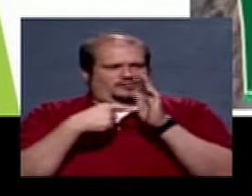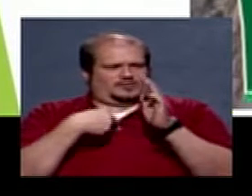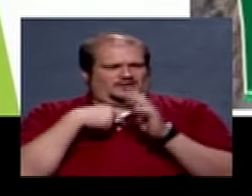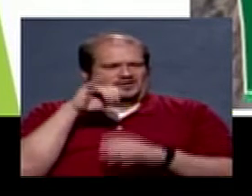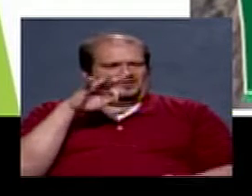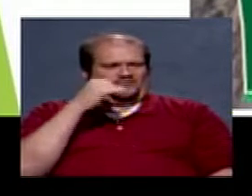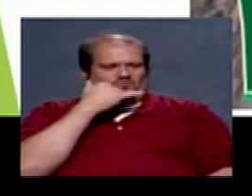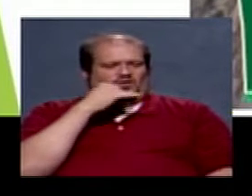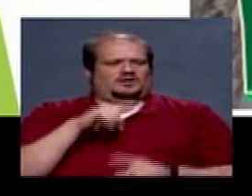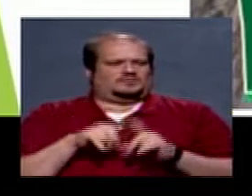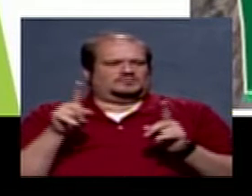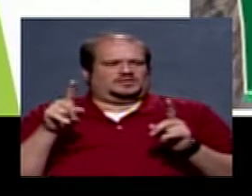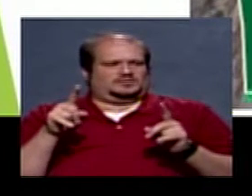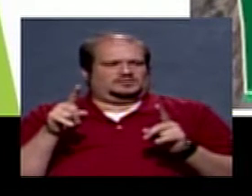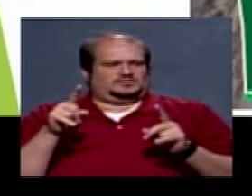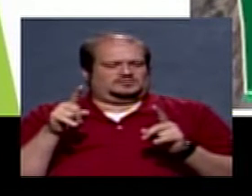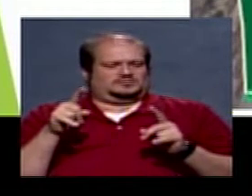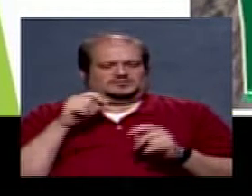unlike